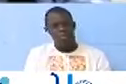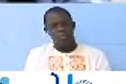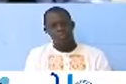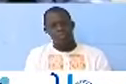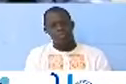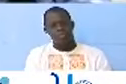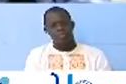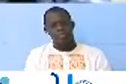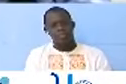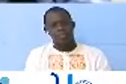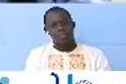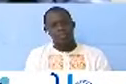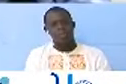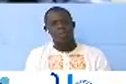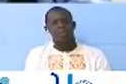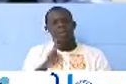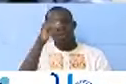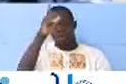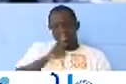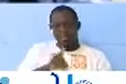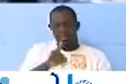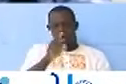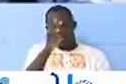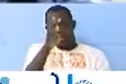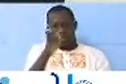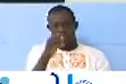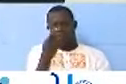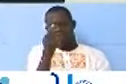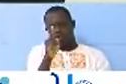Yeah, December 31st. December 31st.